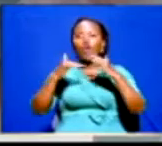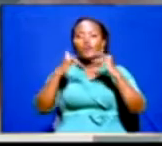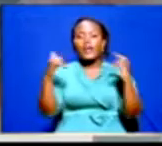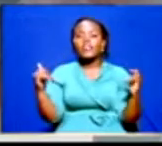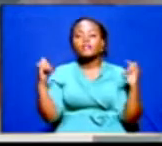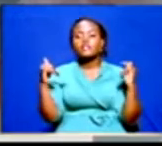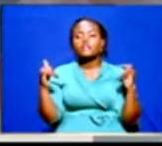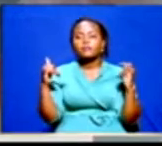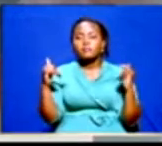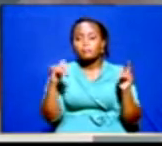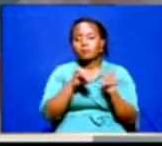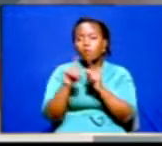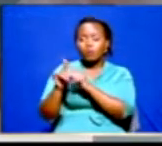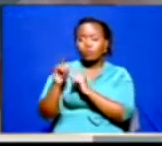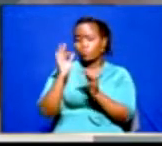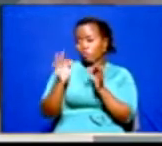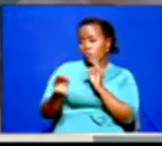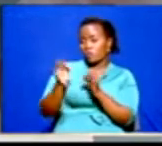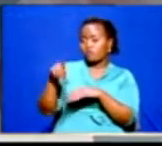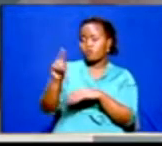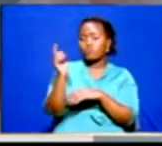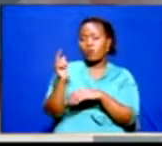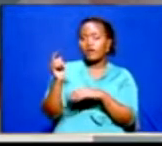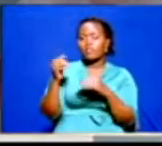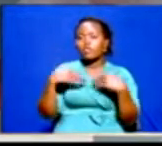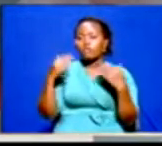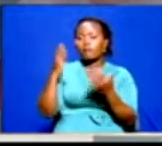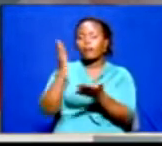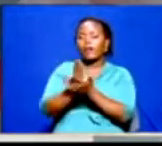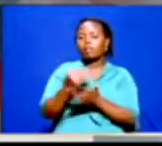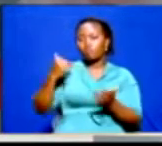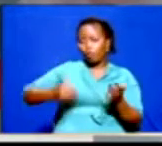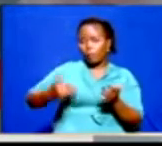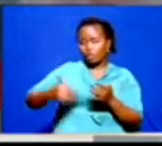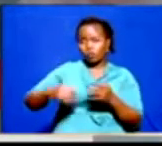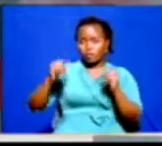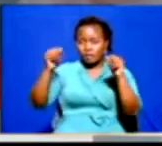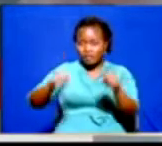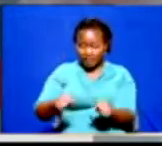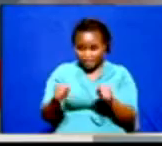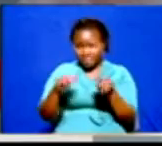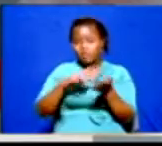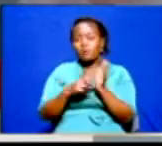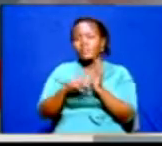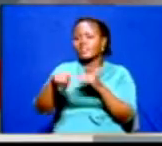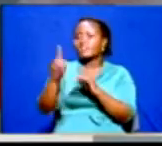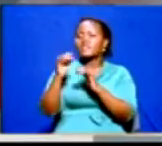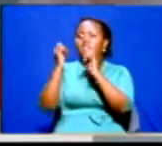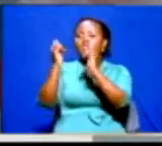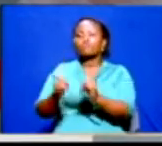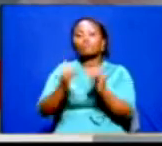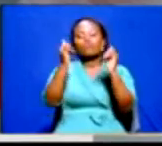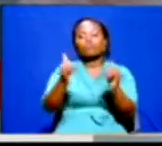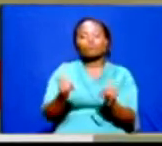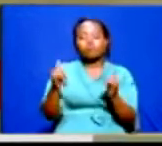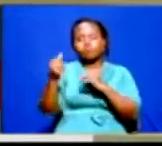Because if you are to do an actual operation, you can do it from there. So those are the new things that we're bringing on board.